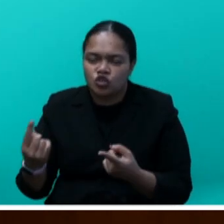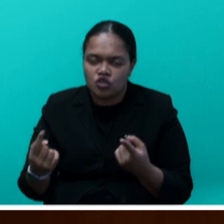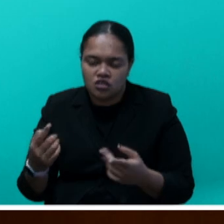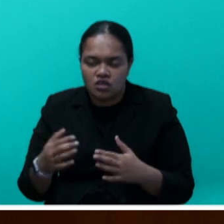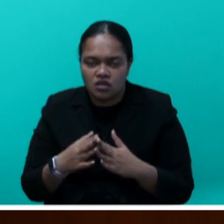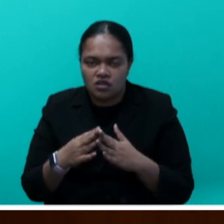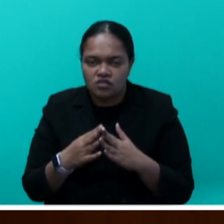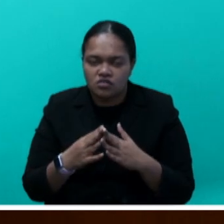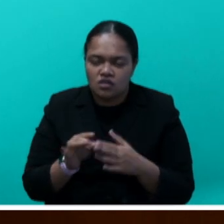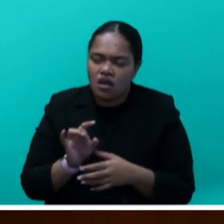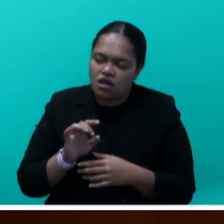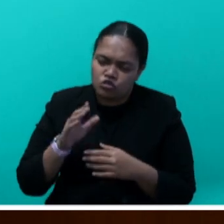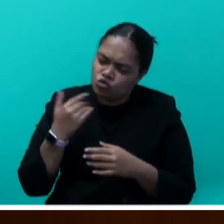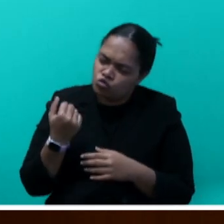poverty.